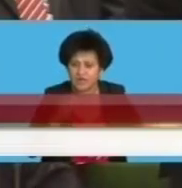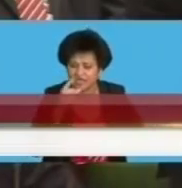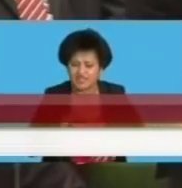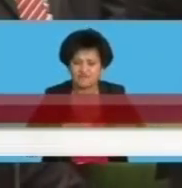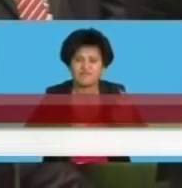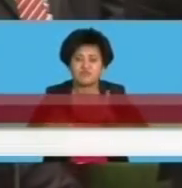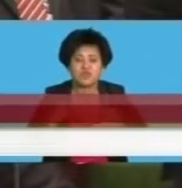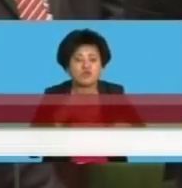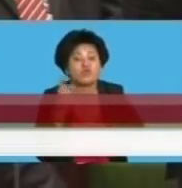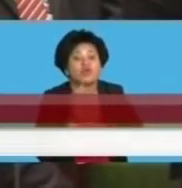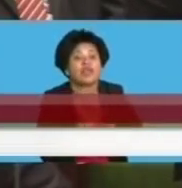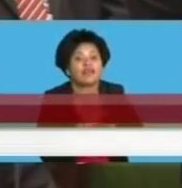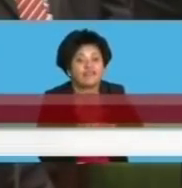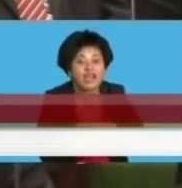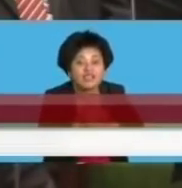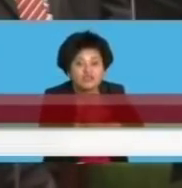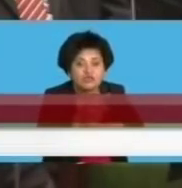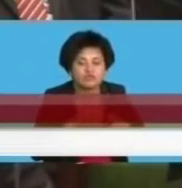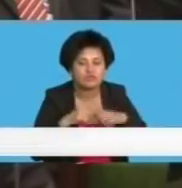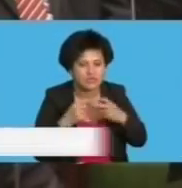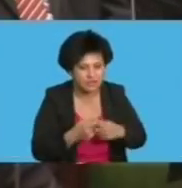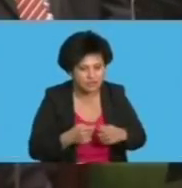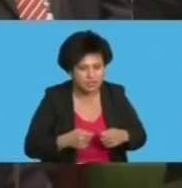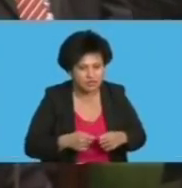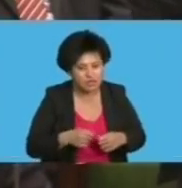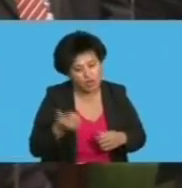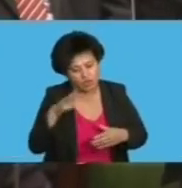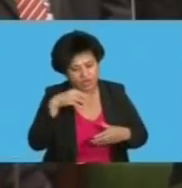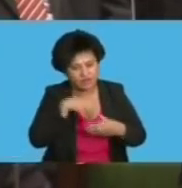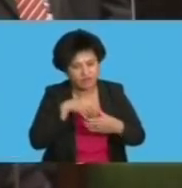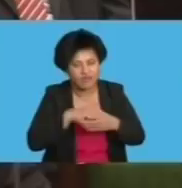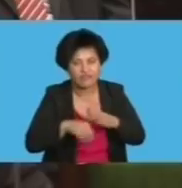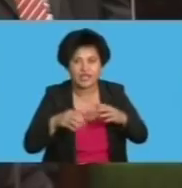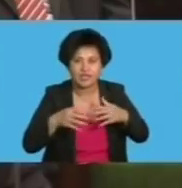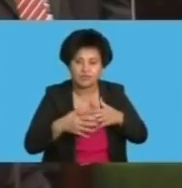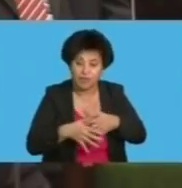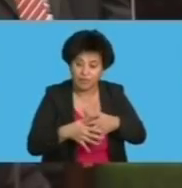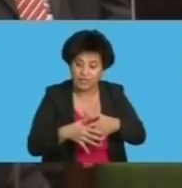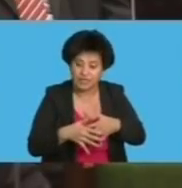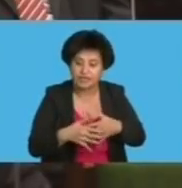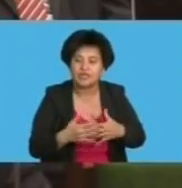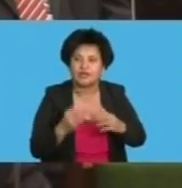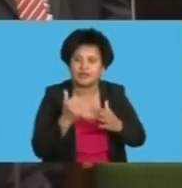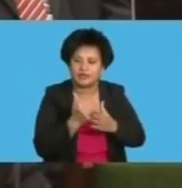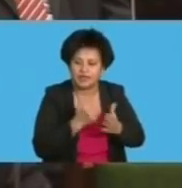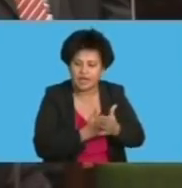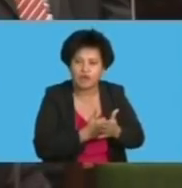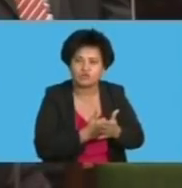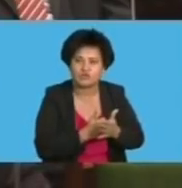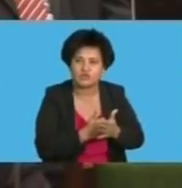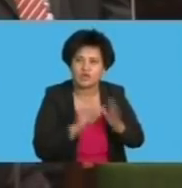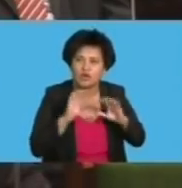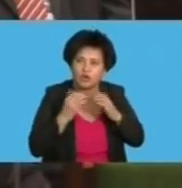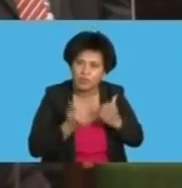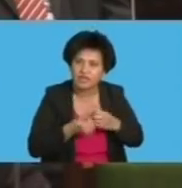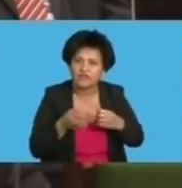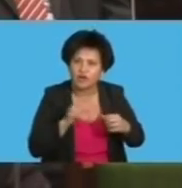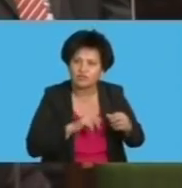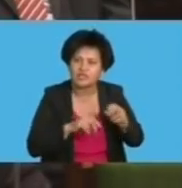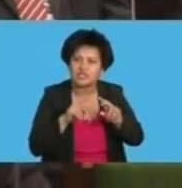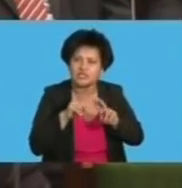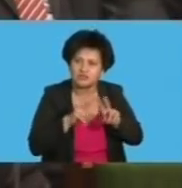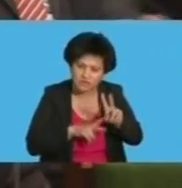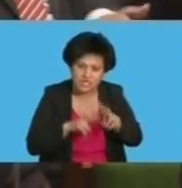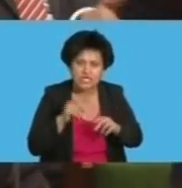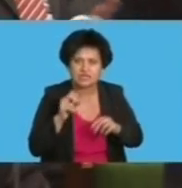are advising you, who actually were in the Public Accounts Committee reports previously as Deputy Permanent Secretaries, when the Ministry of Agriculture decided to